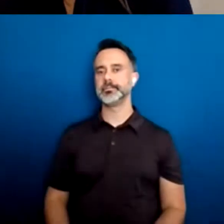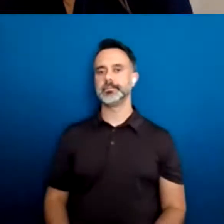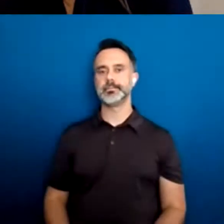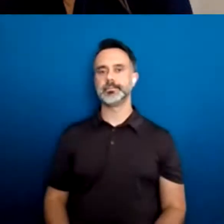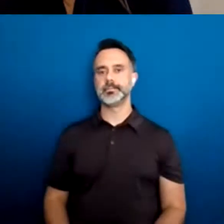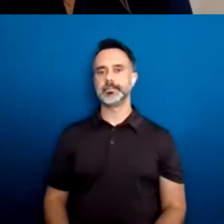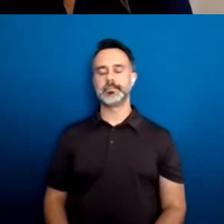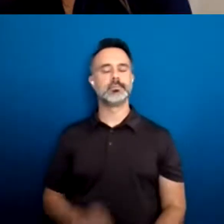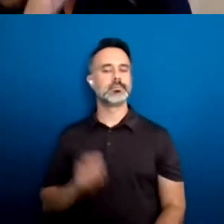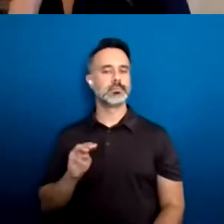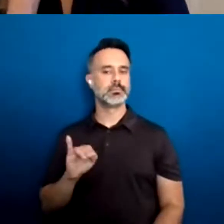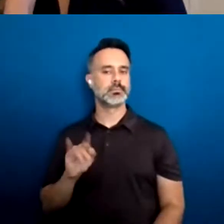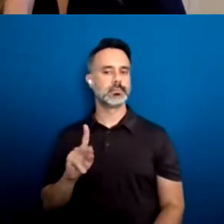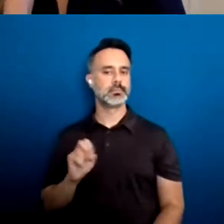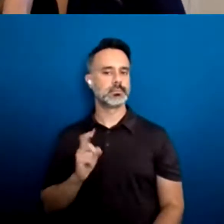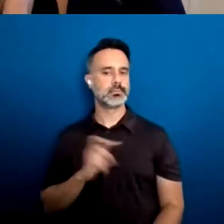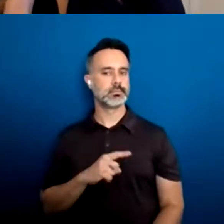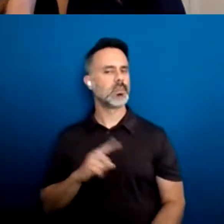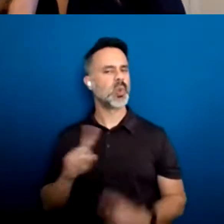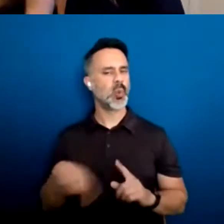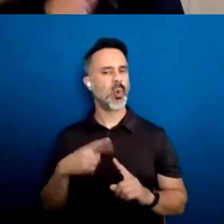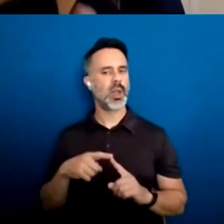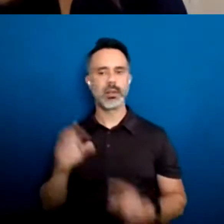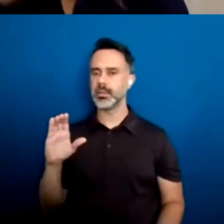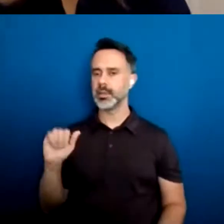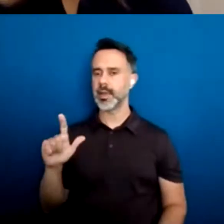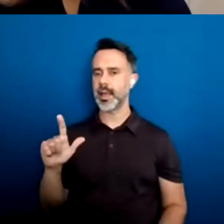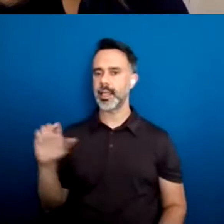When should we expect Cal OSHA to issue a guidance?